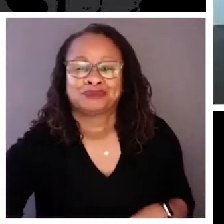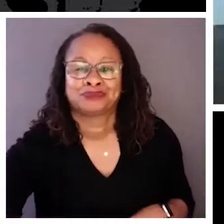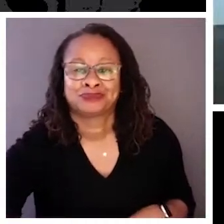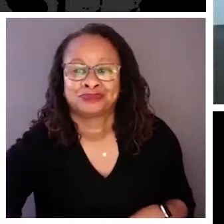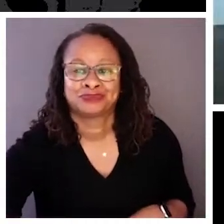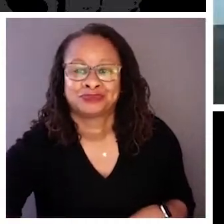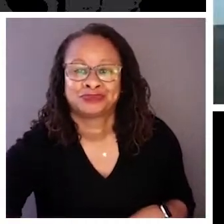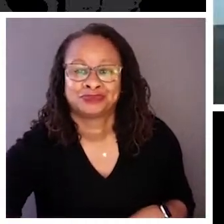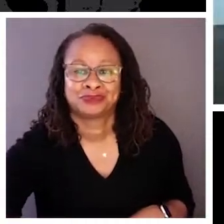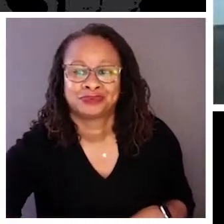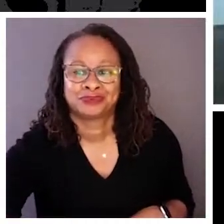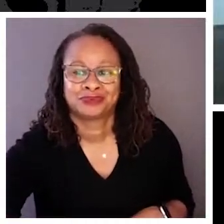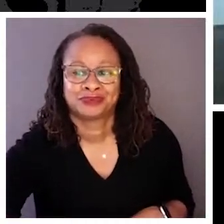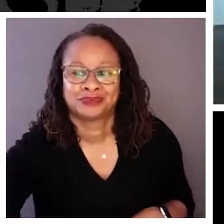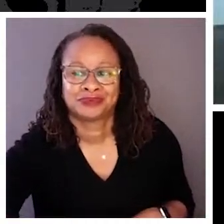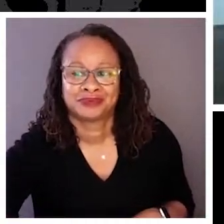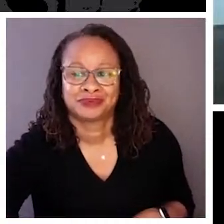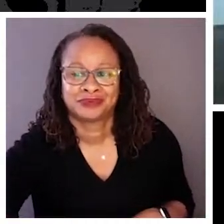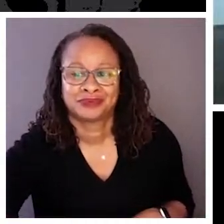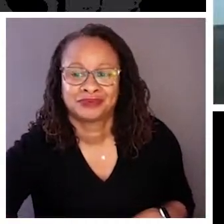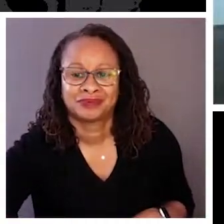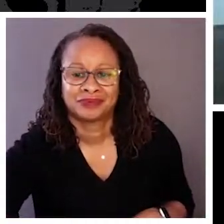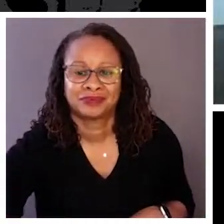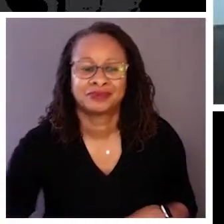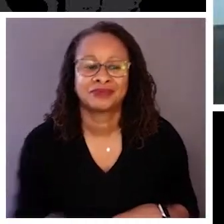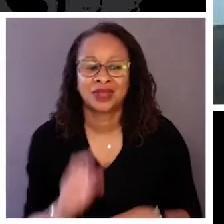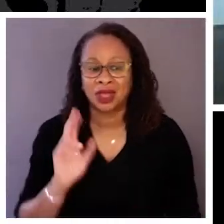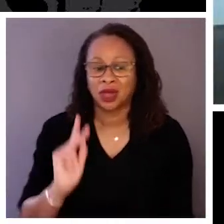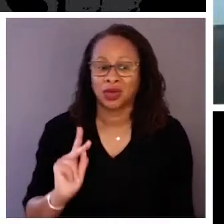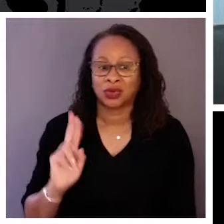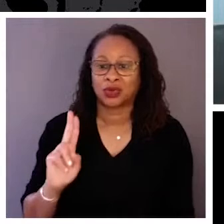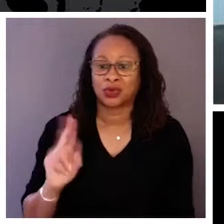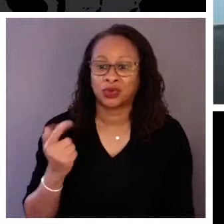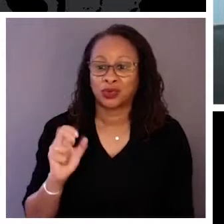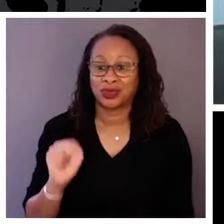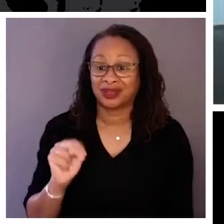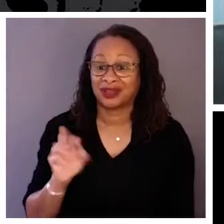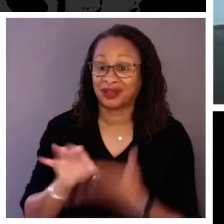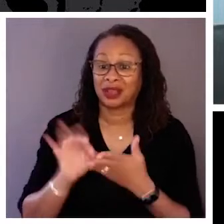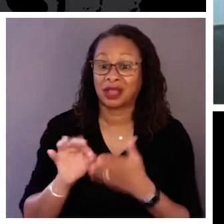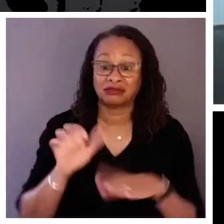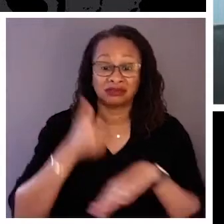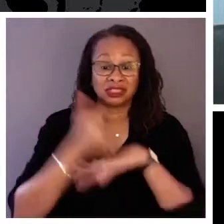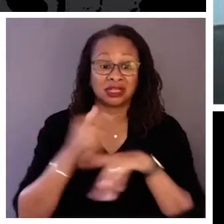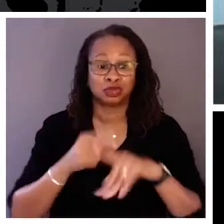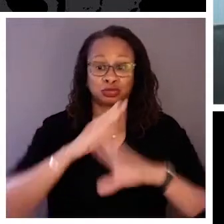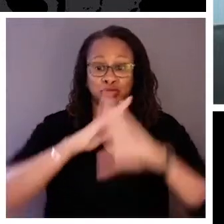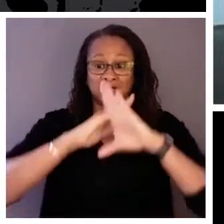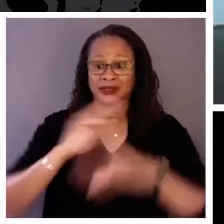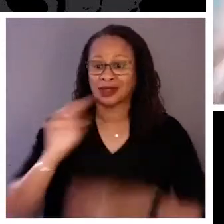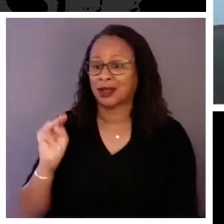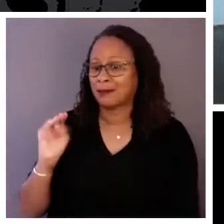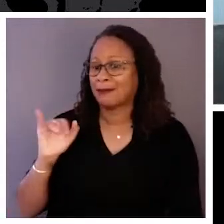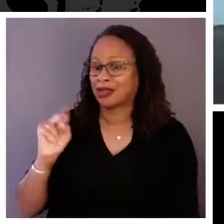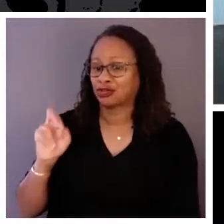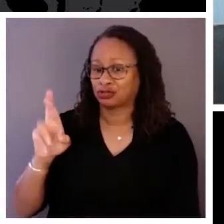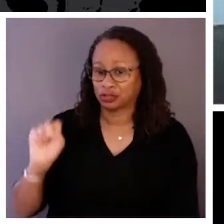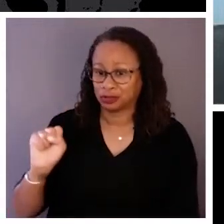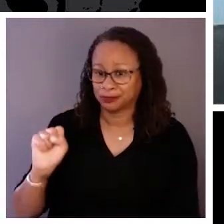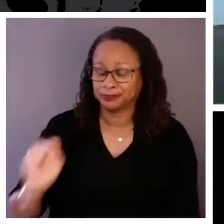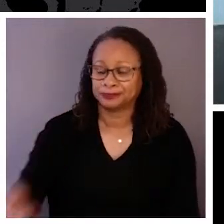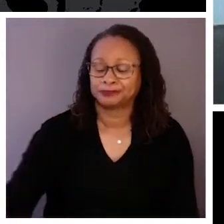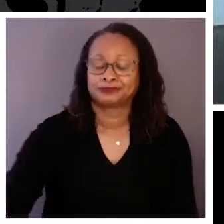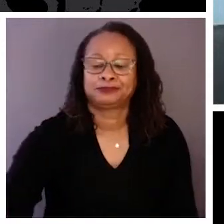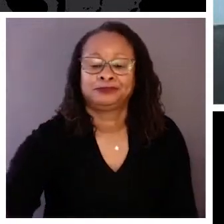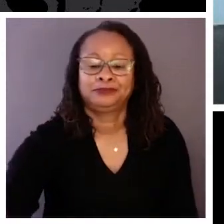otherwise. Yes, the Coogan accounts were set up to protect minors so that the people